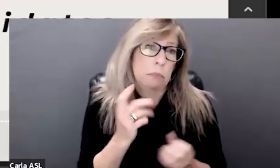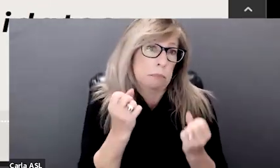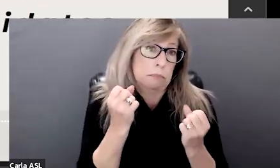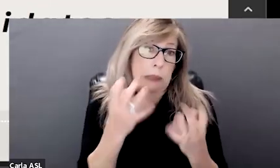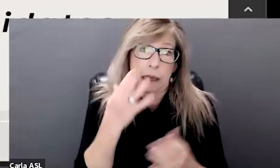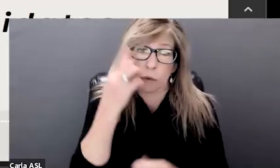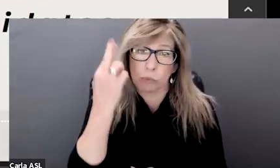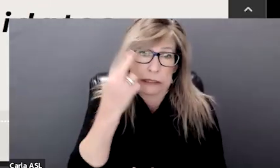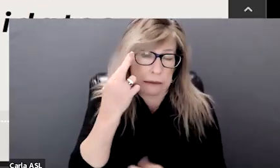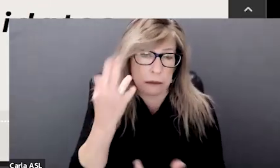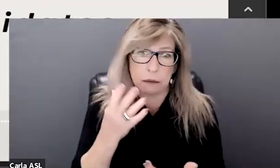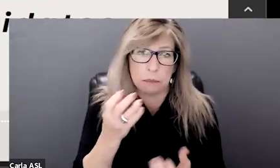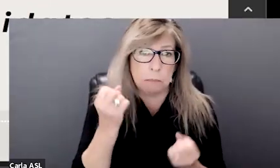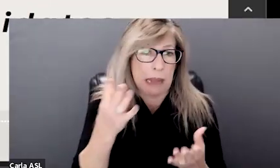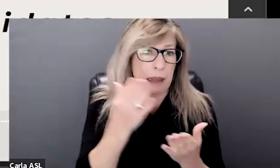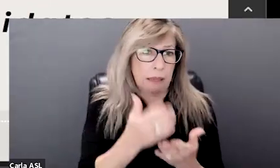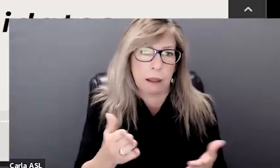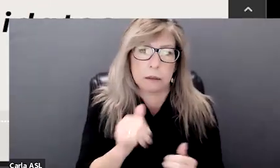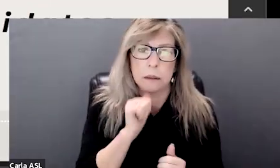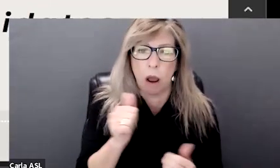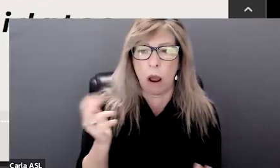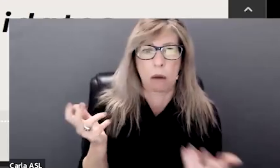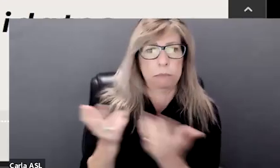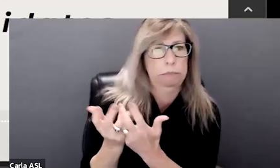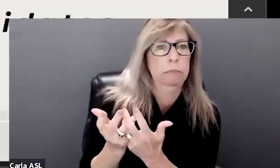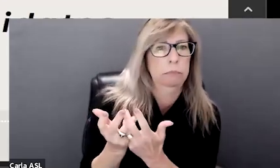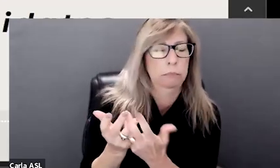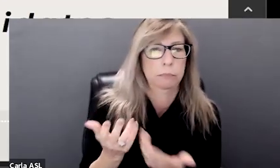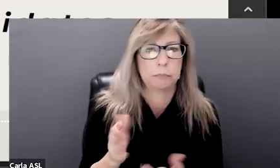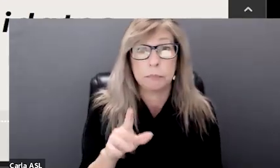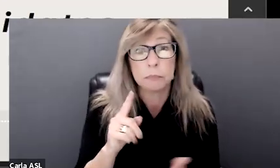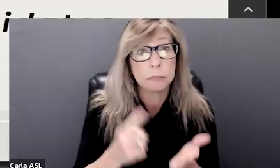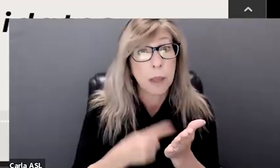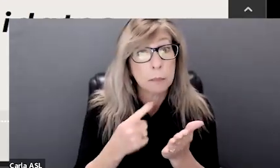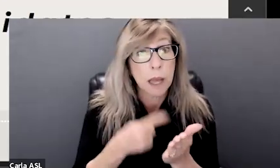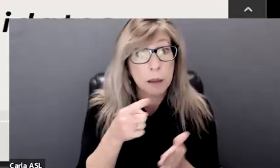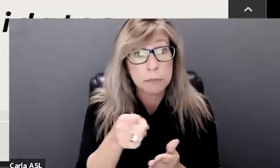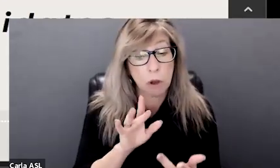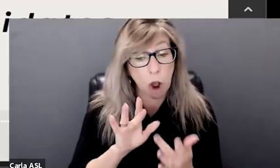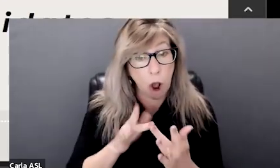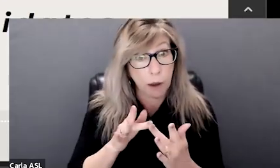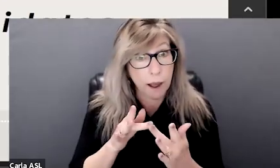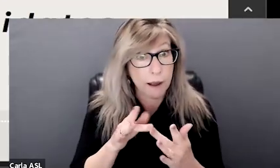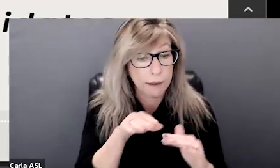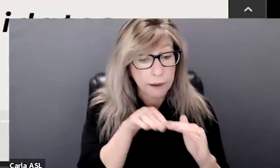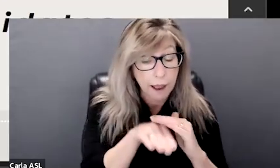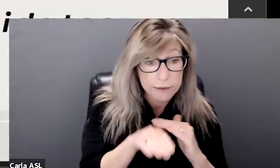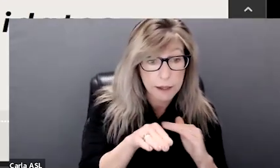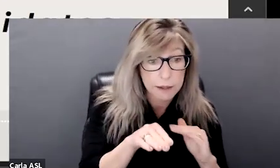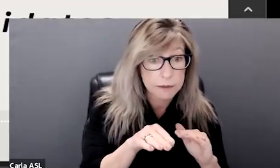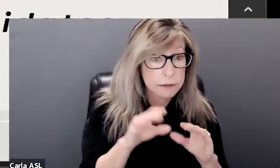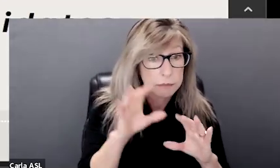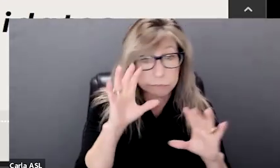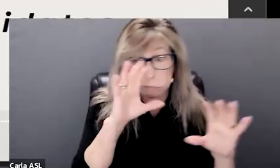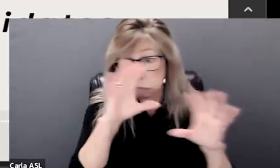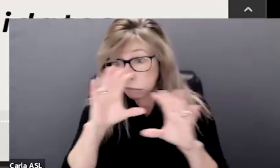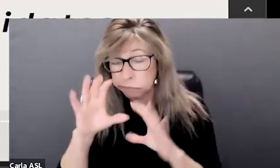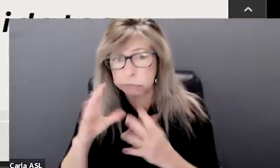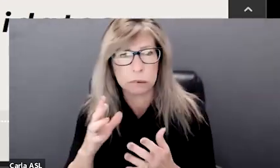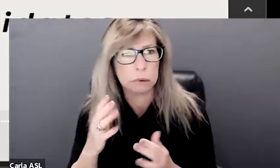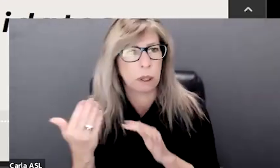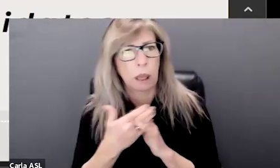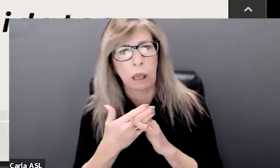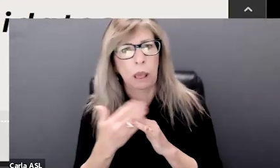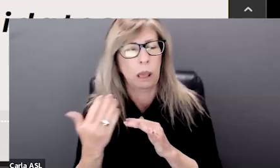things. Having online access to things can be distracting for people who have cognitive concerns as well. Having